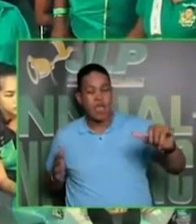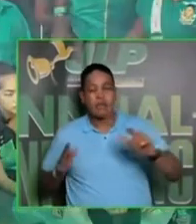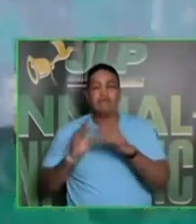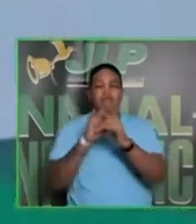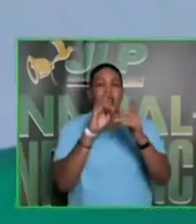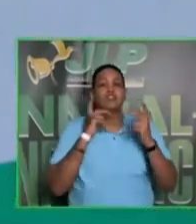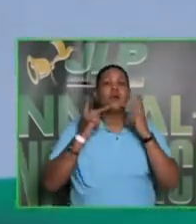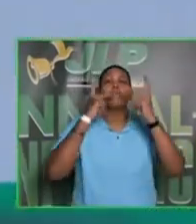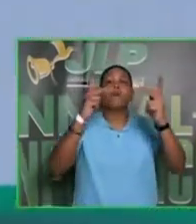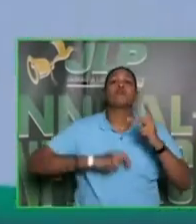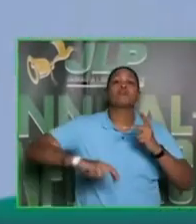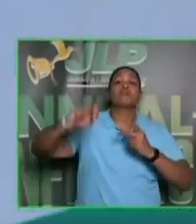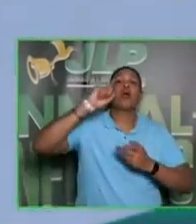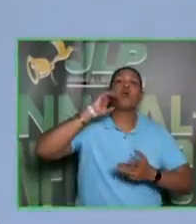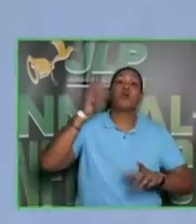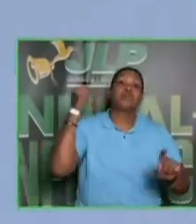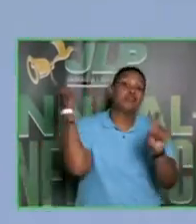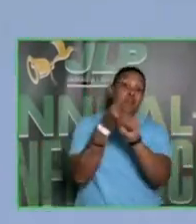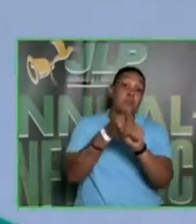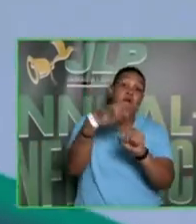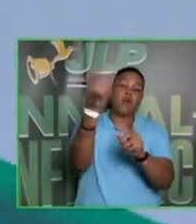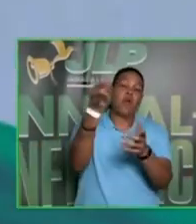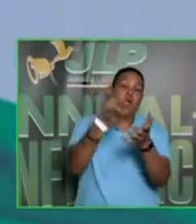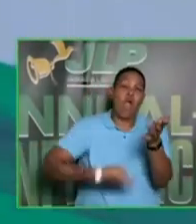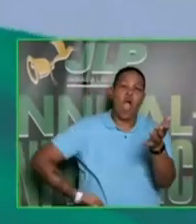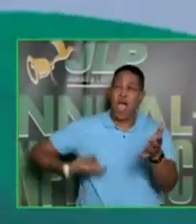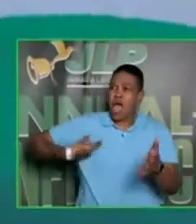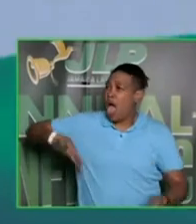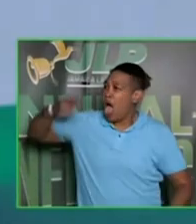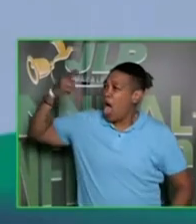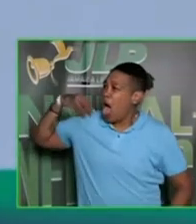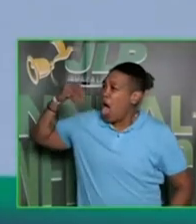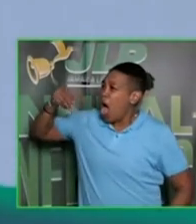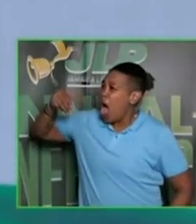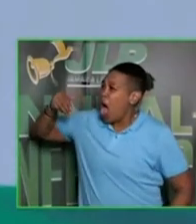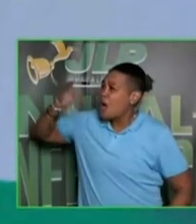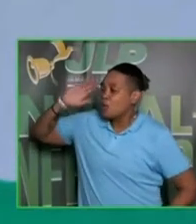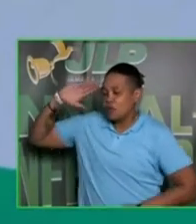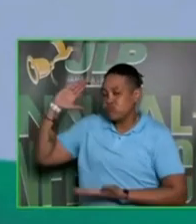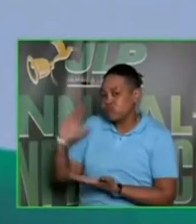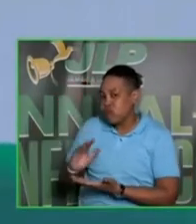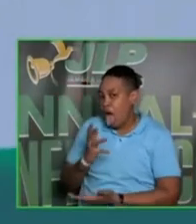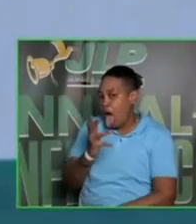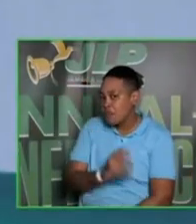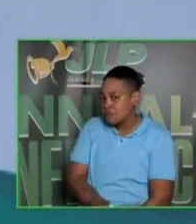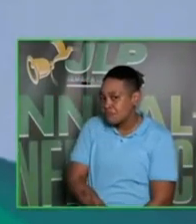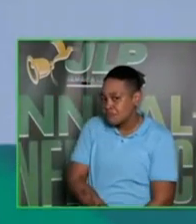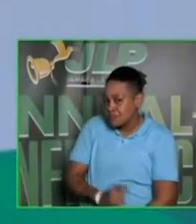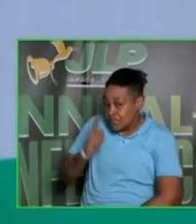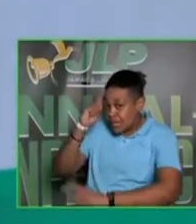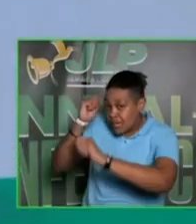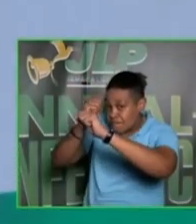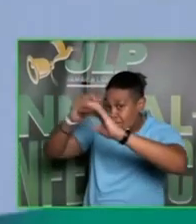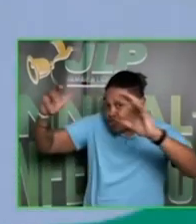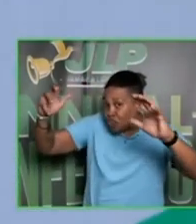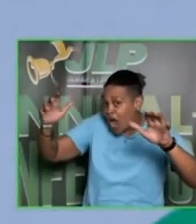will significantly impact the cost of living that you face. Again, the vision,